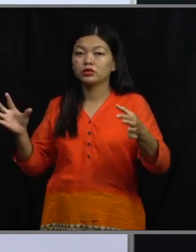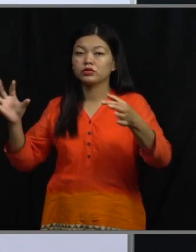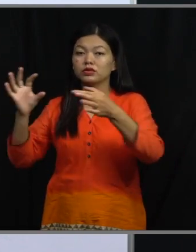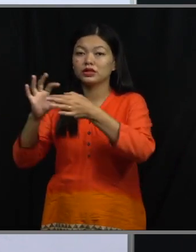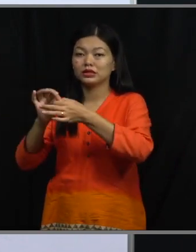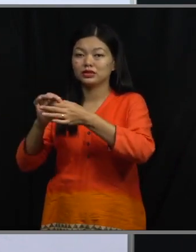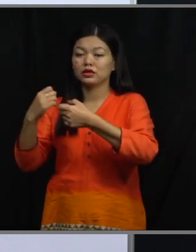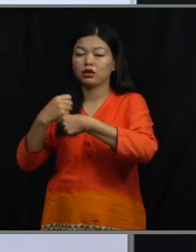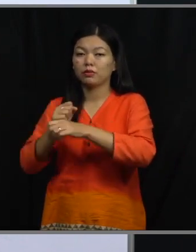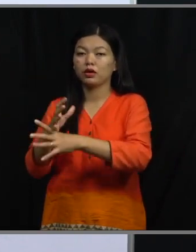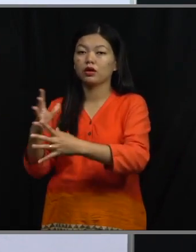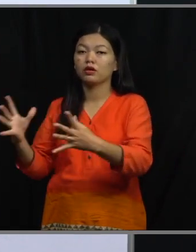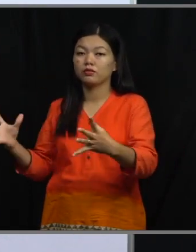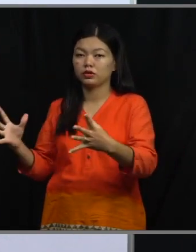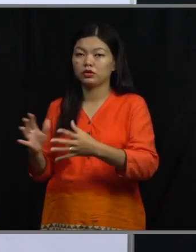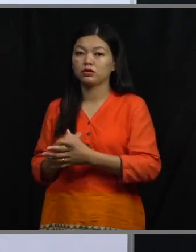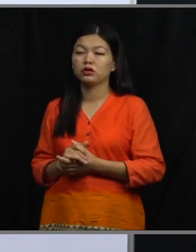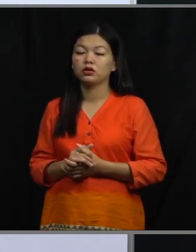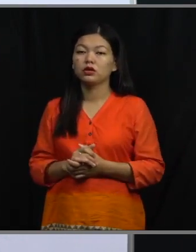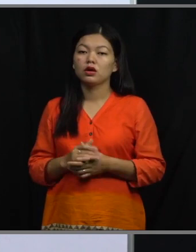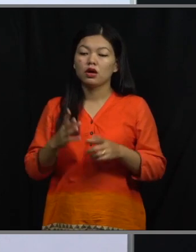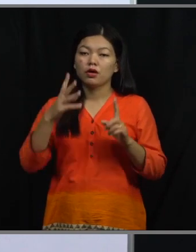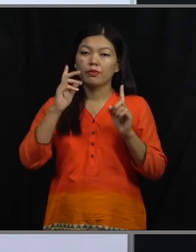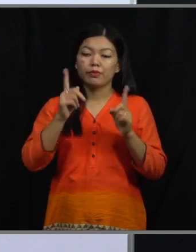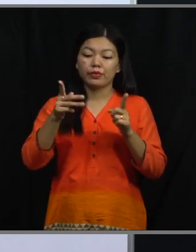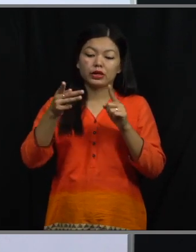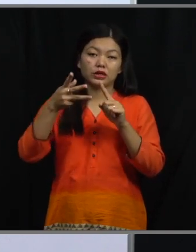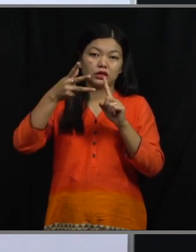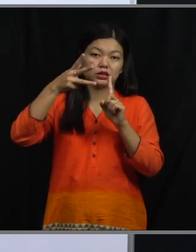blood relationship. And that is the reason why, village